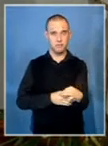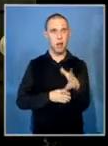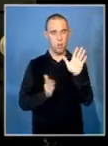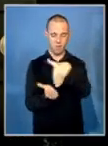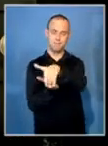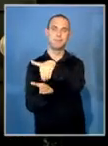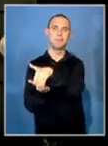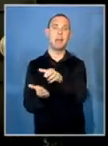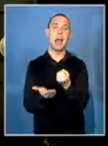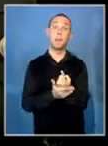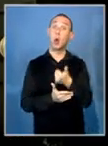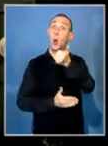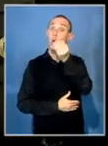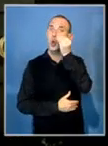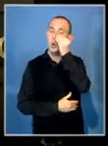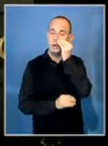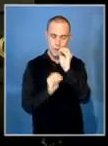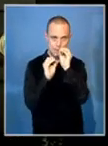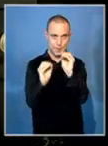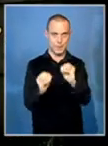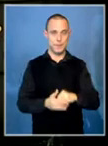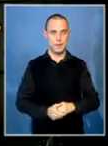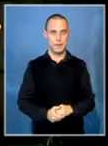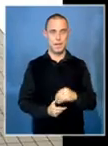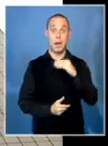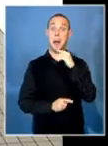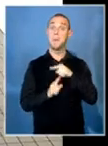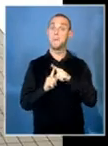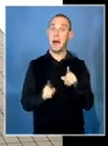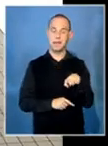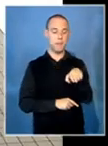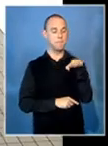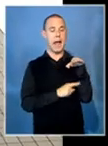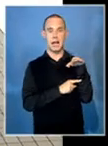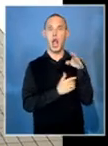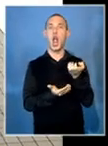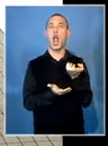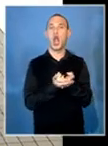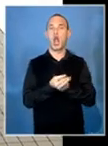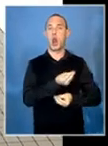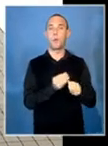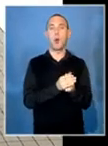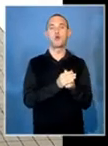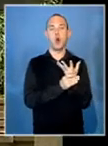going forward. Despite all the risks, the bank has kept its economic growth forecast unchanged